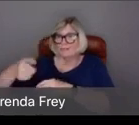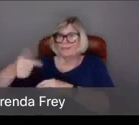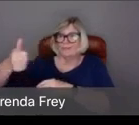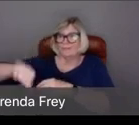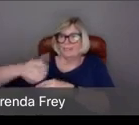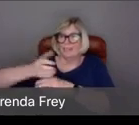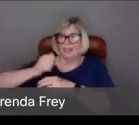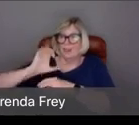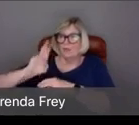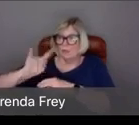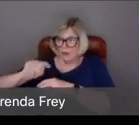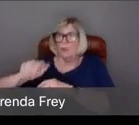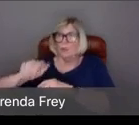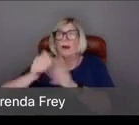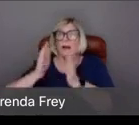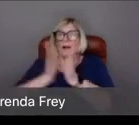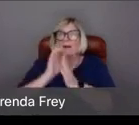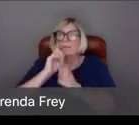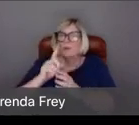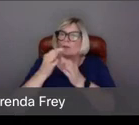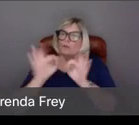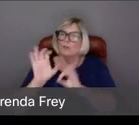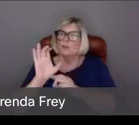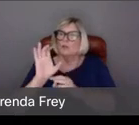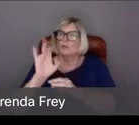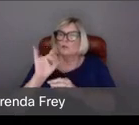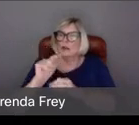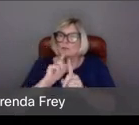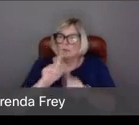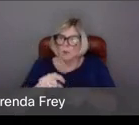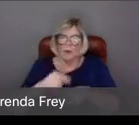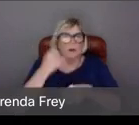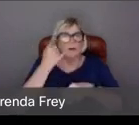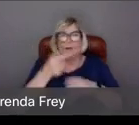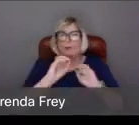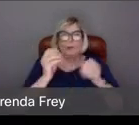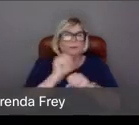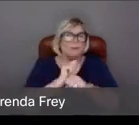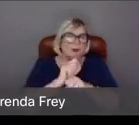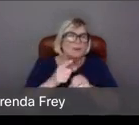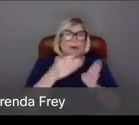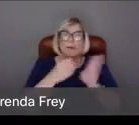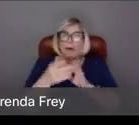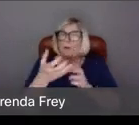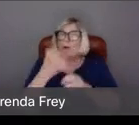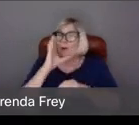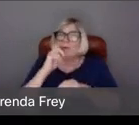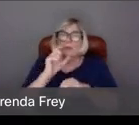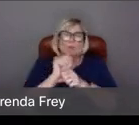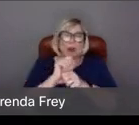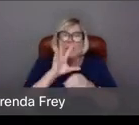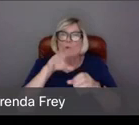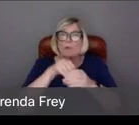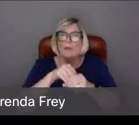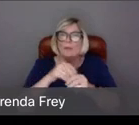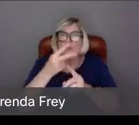credit report for free. You can also, if you're unemployed and you plan to search for a job within 60 days,